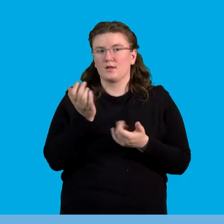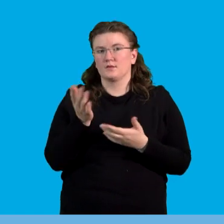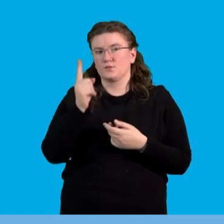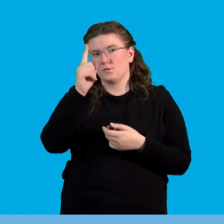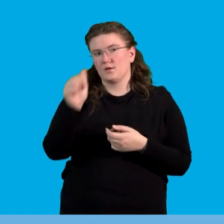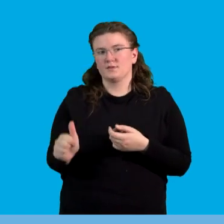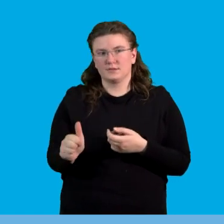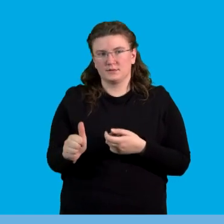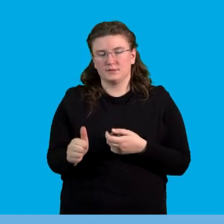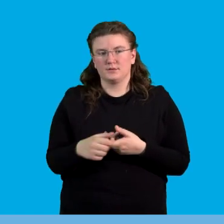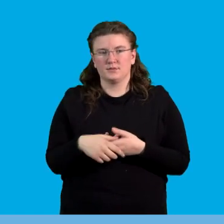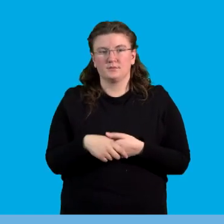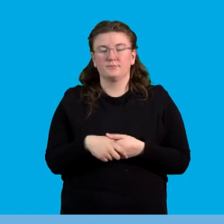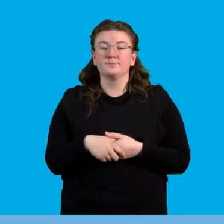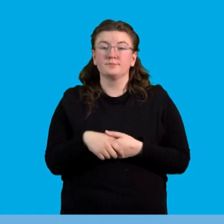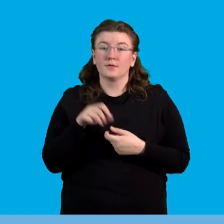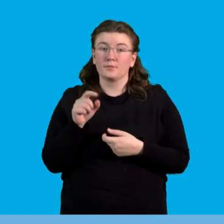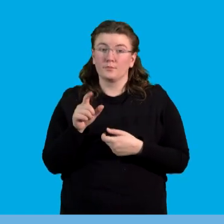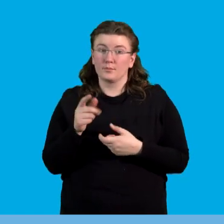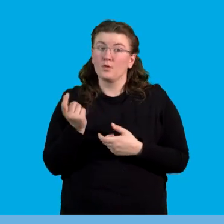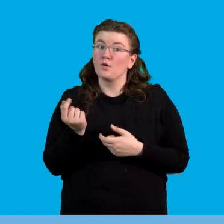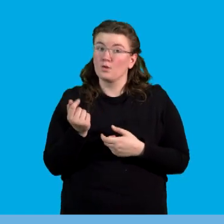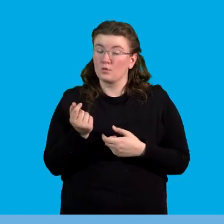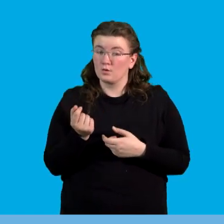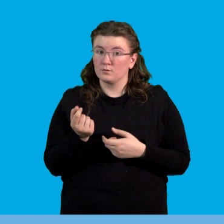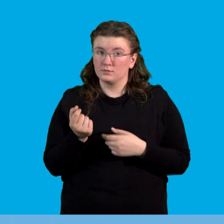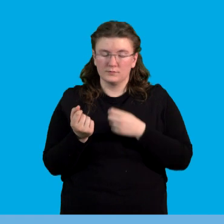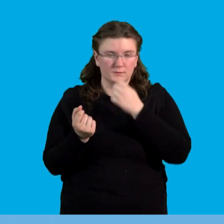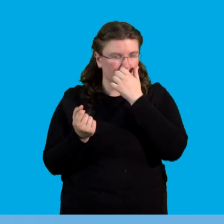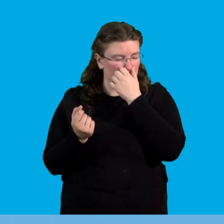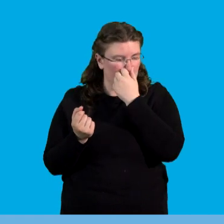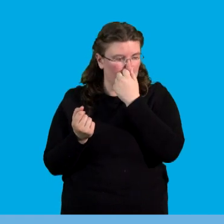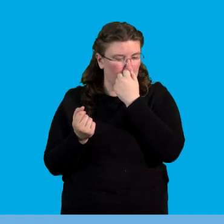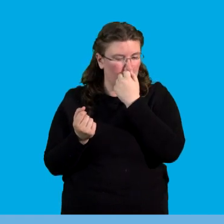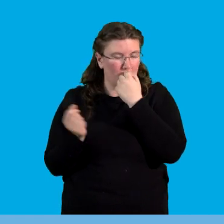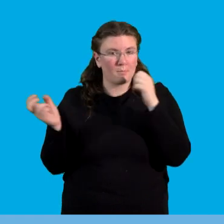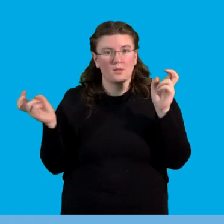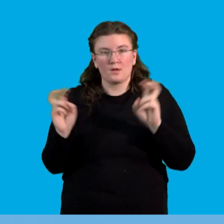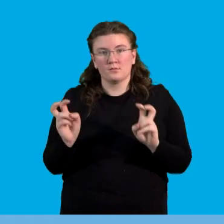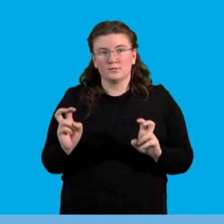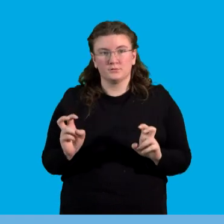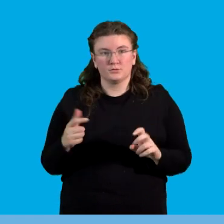I'm using it as 1 over 6. So therefore, the cost of this electrical